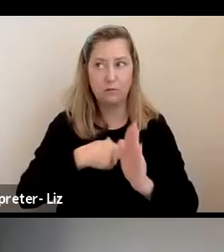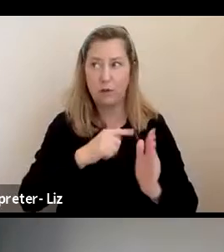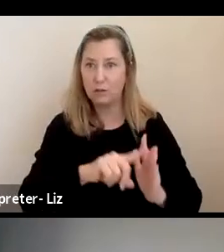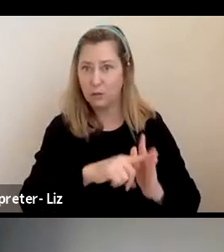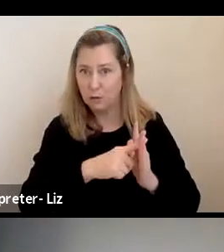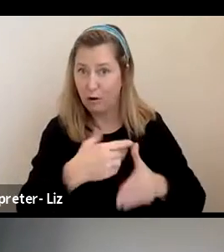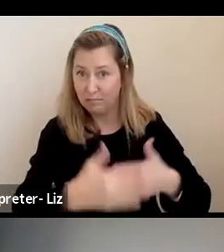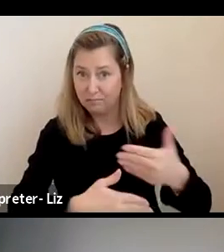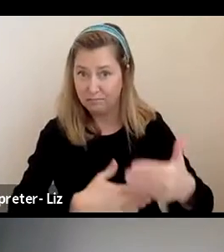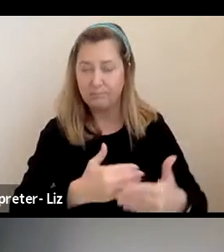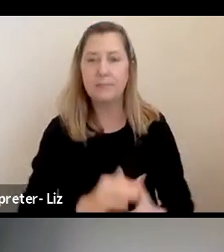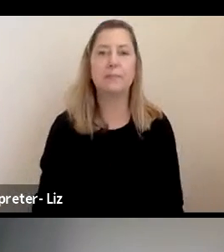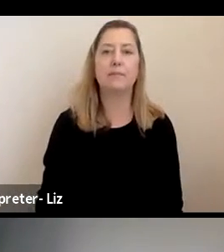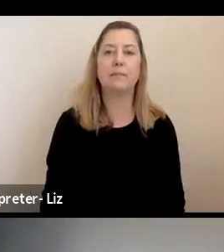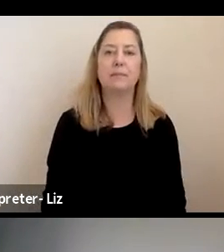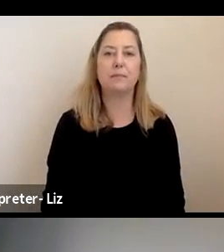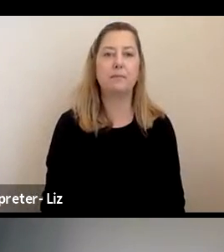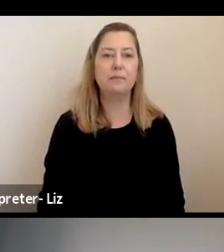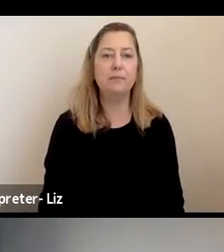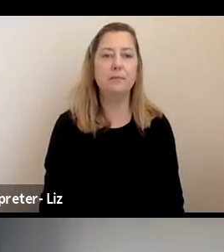started.